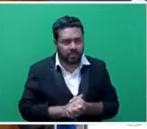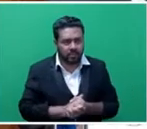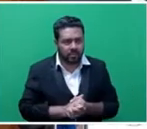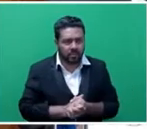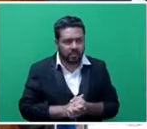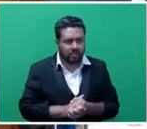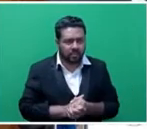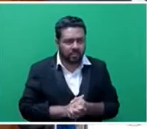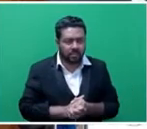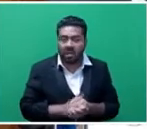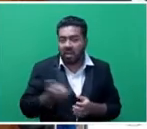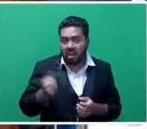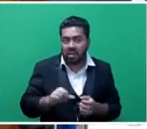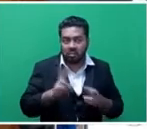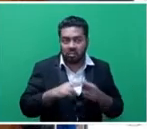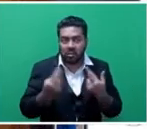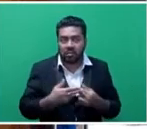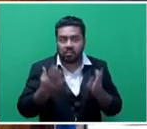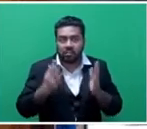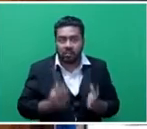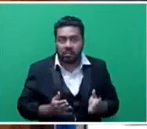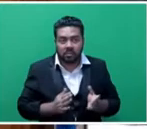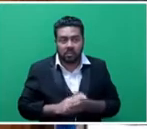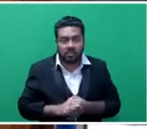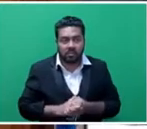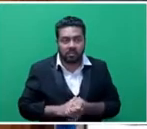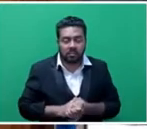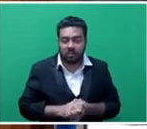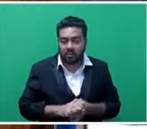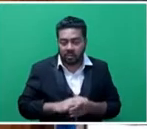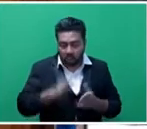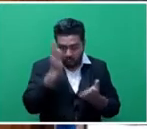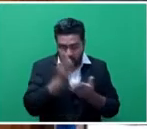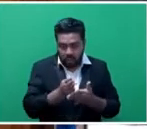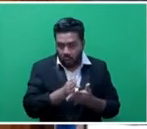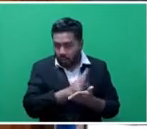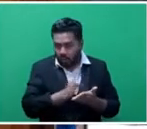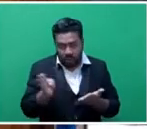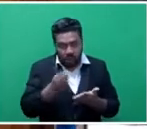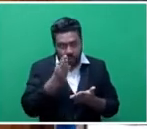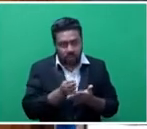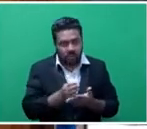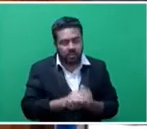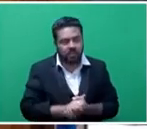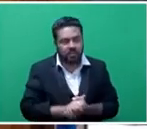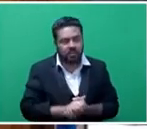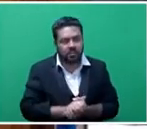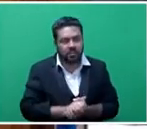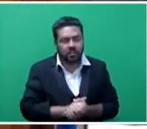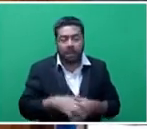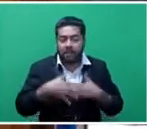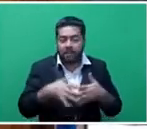the government or any related body or activity, directly or indirectly, that it sees fit to review.